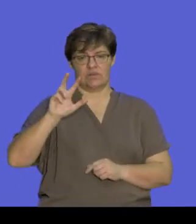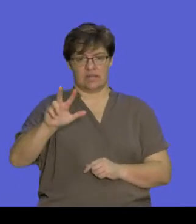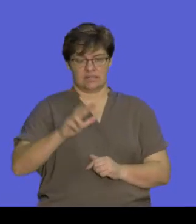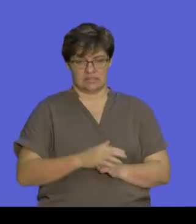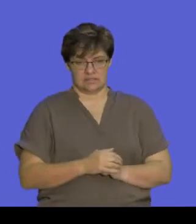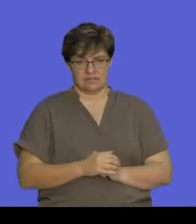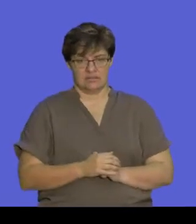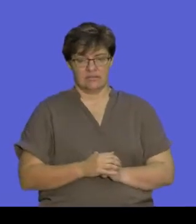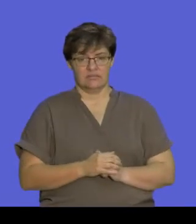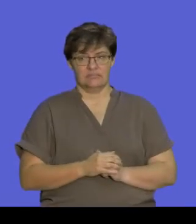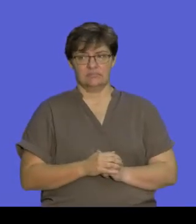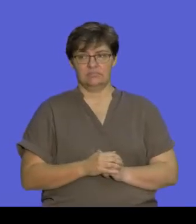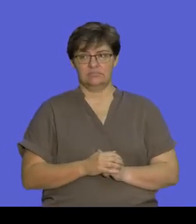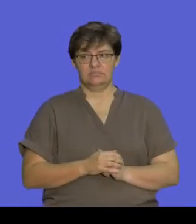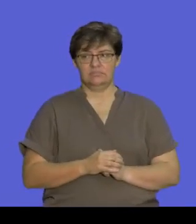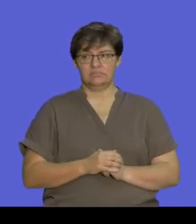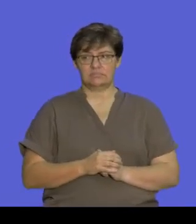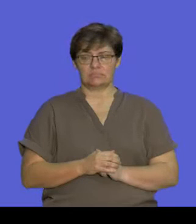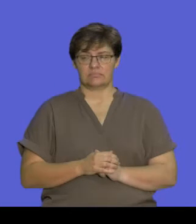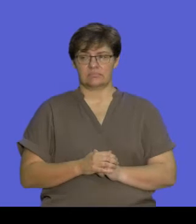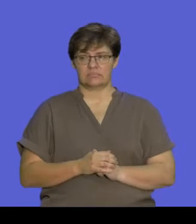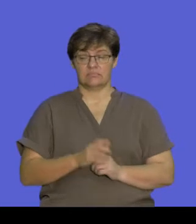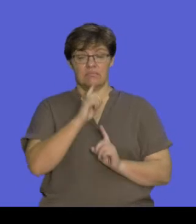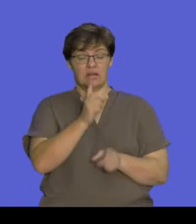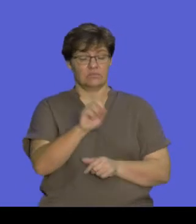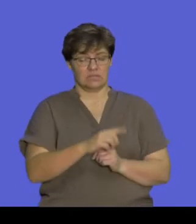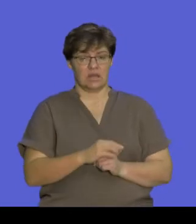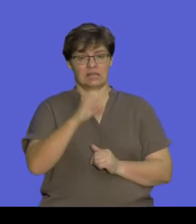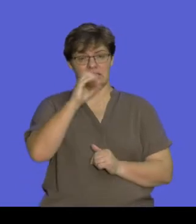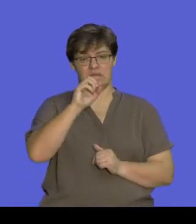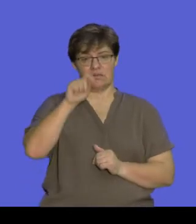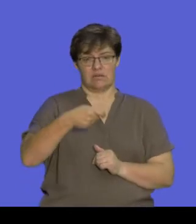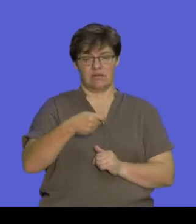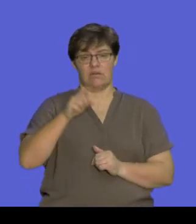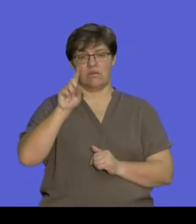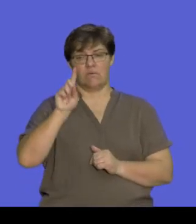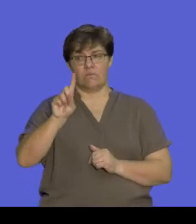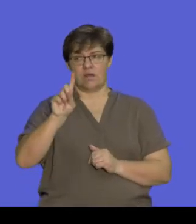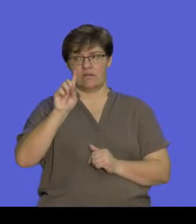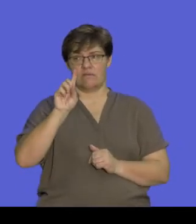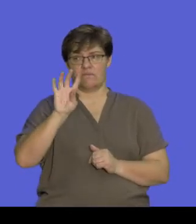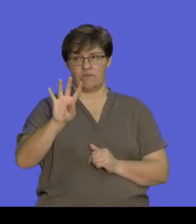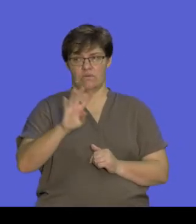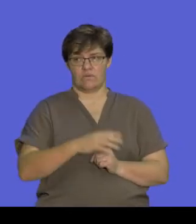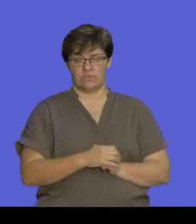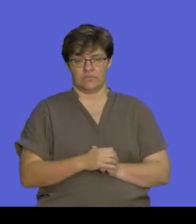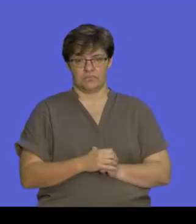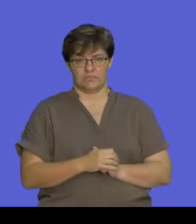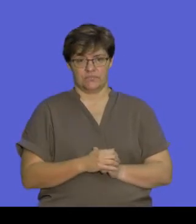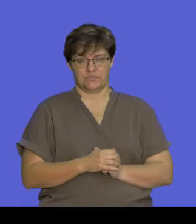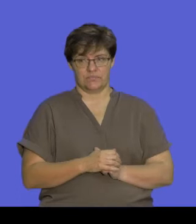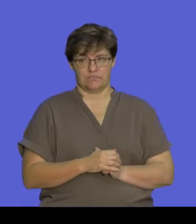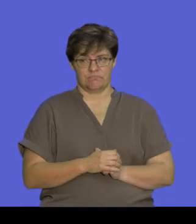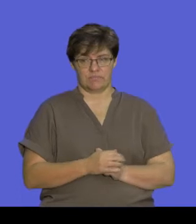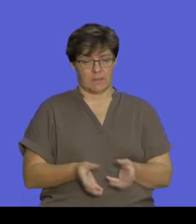0.08, and that is going to give me an answer of 0.14. Right, I think we've got